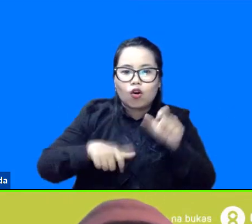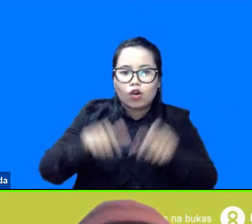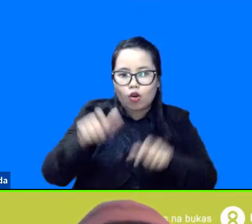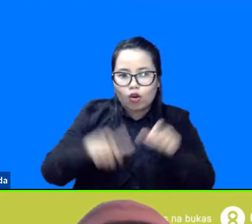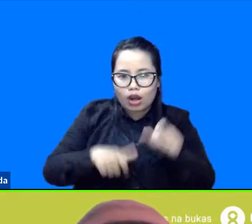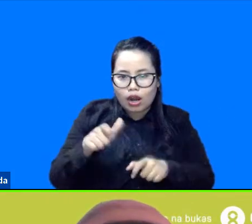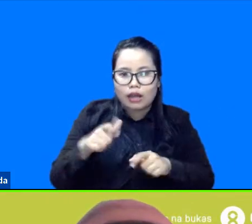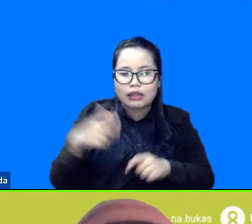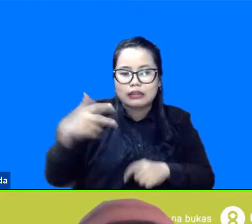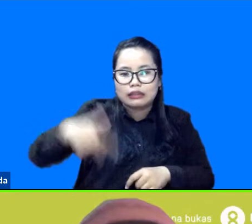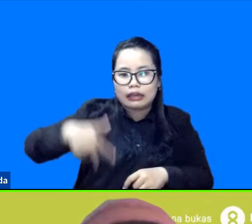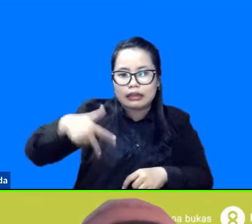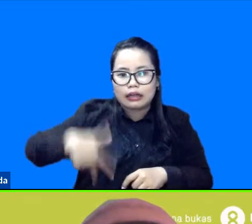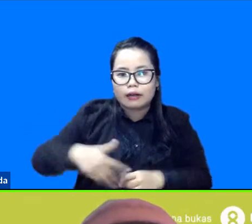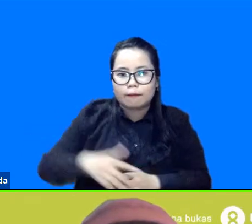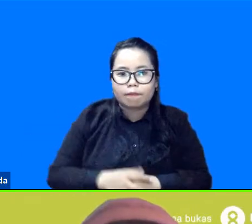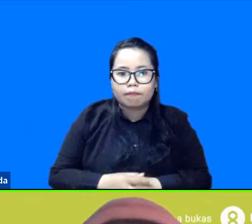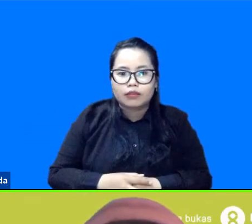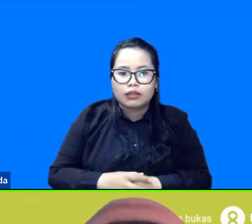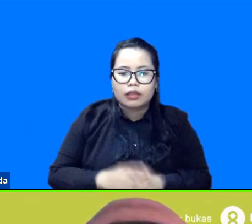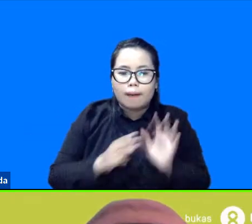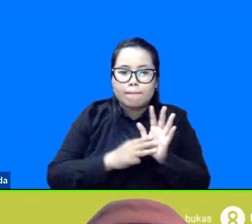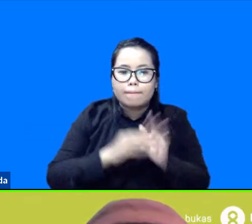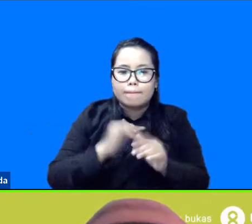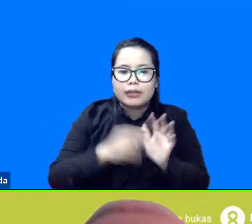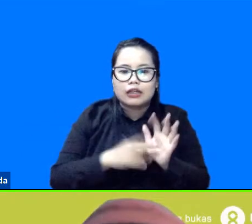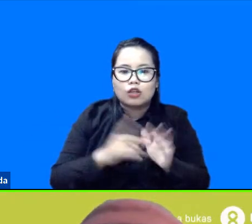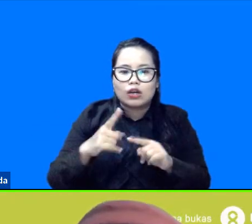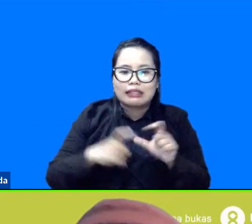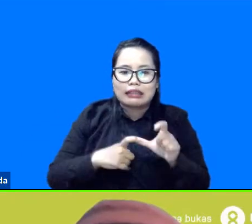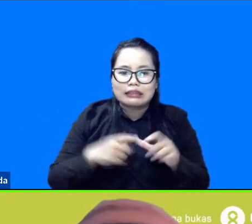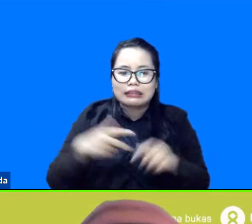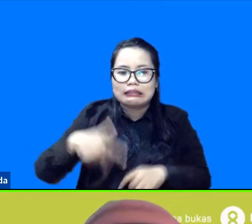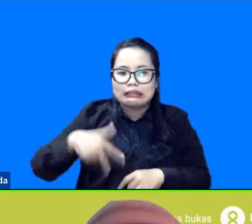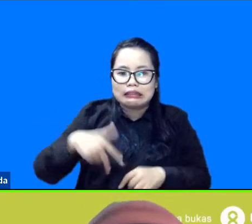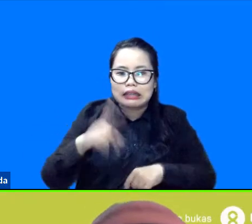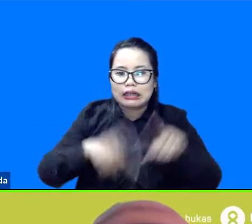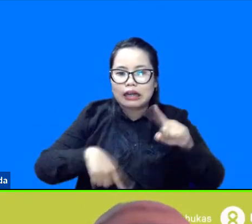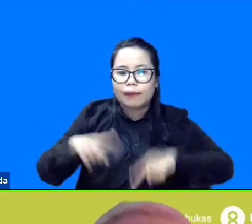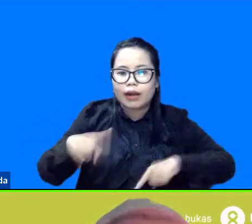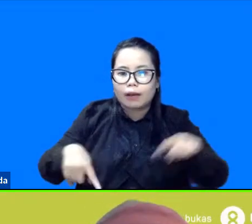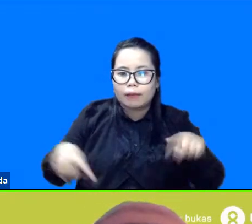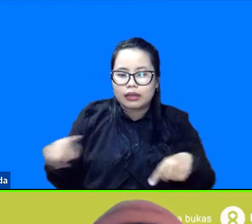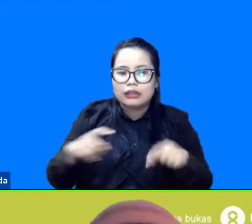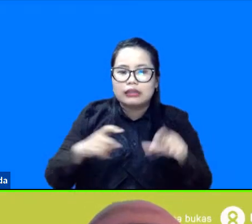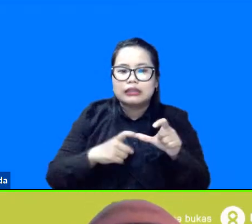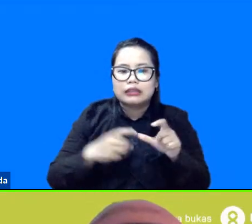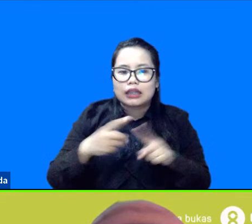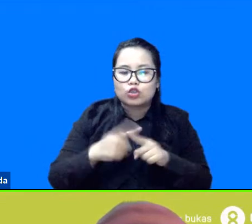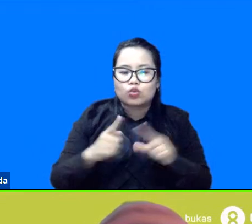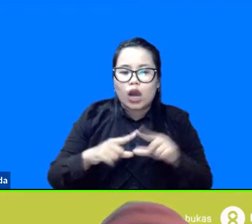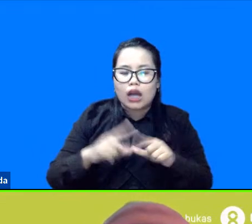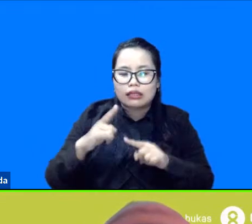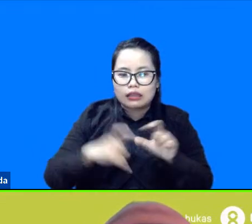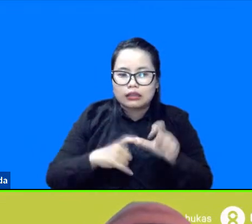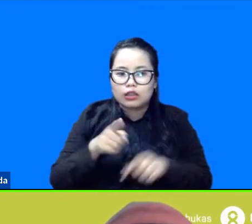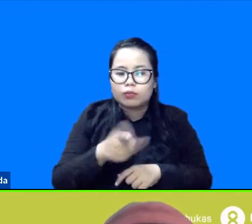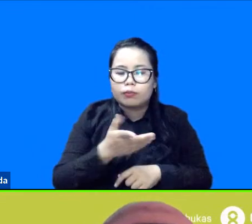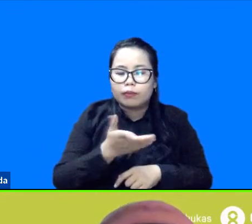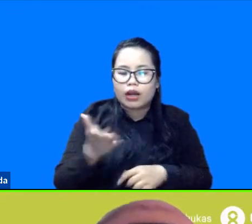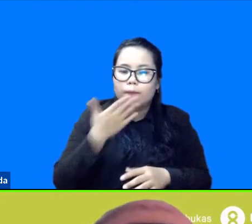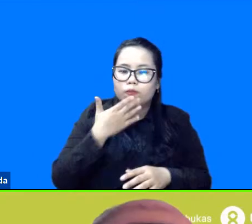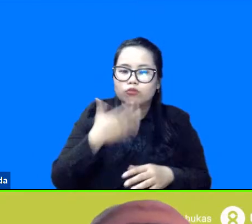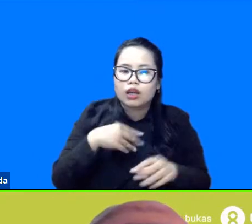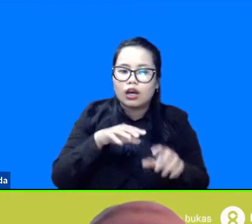sexualities have, limited spaces, particularly in these kinds of spaces.